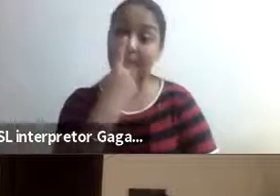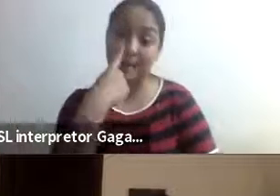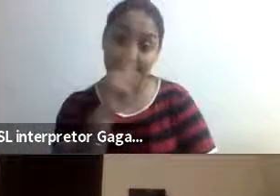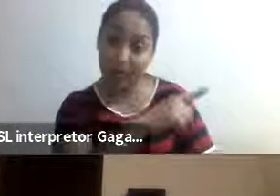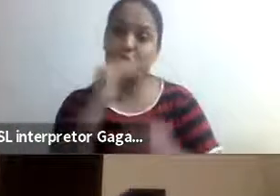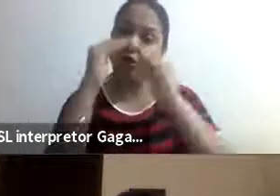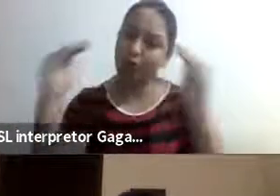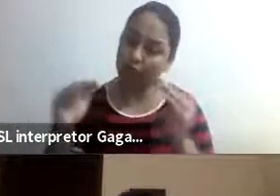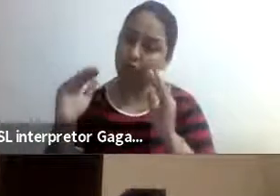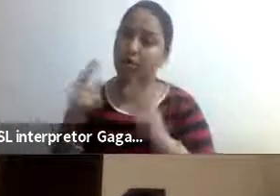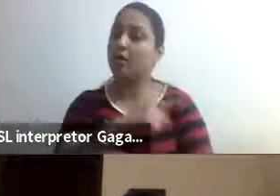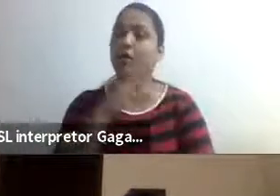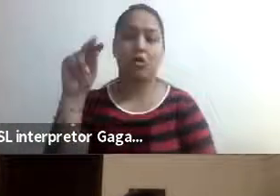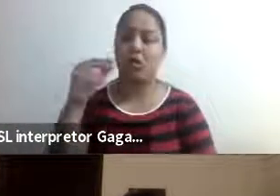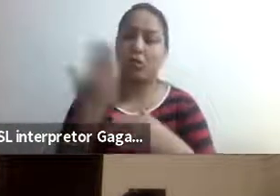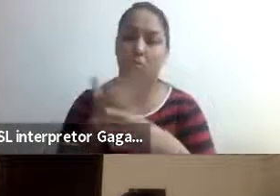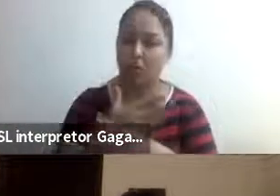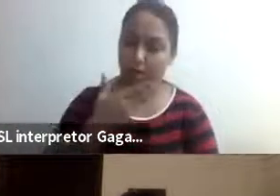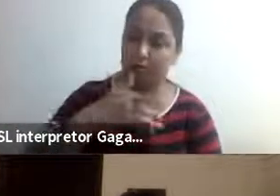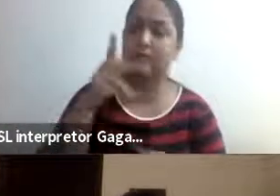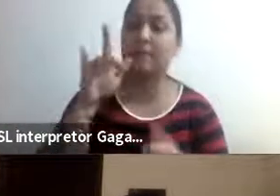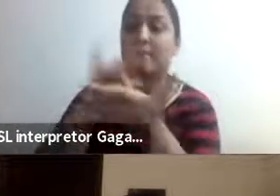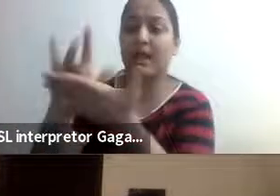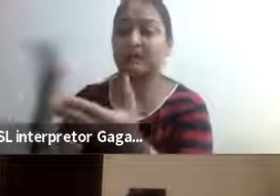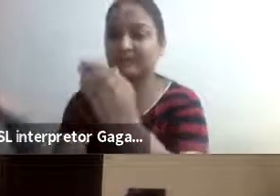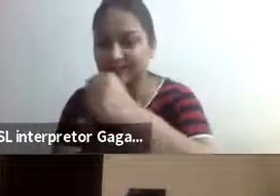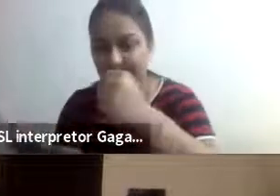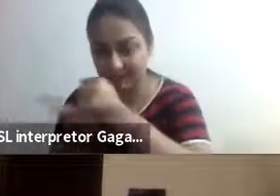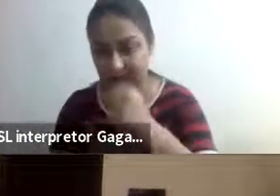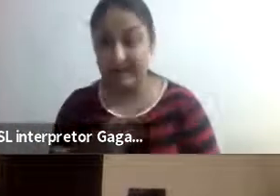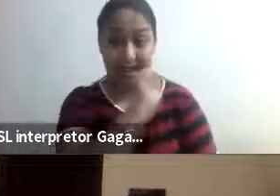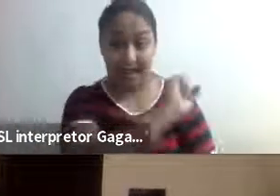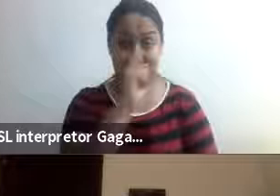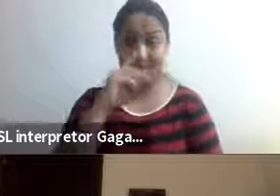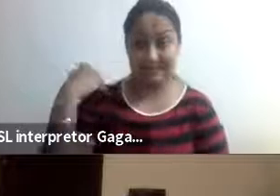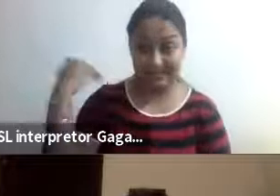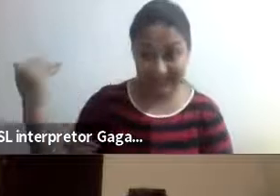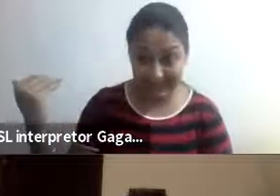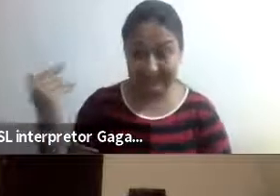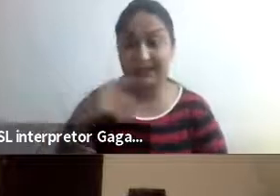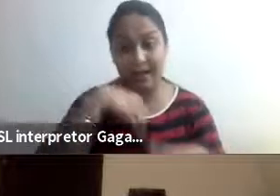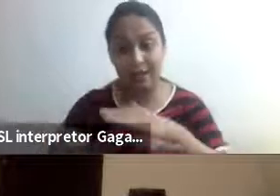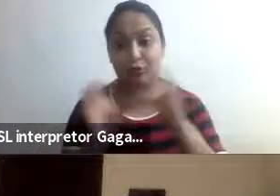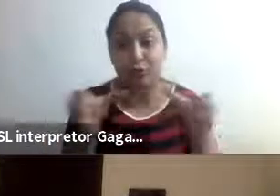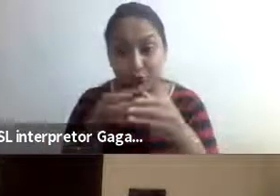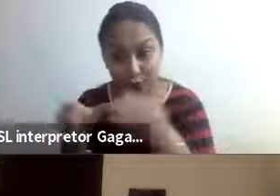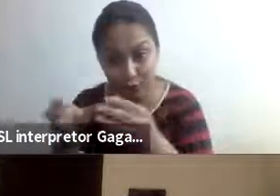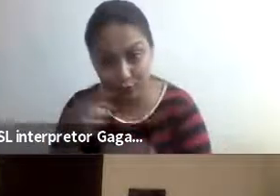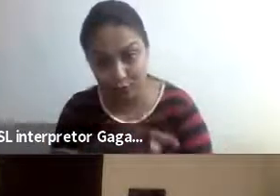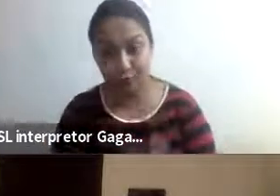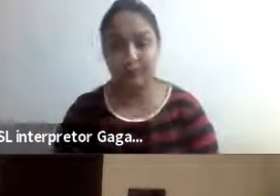at home, but she would often go to work in the fields. Her sister and her grew up in this sort of a